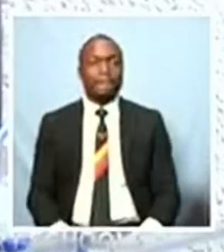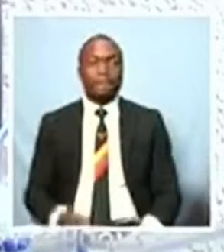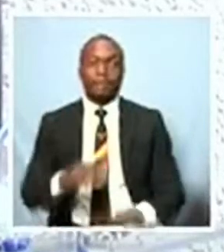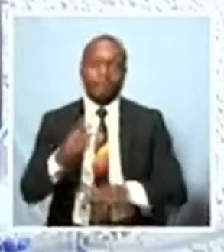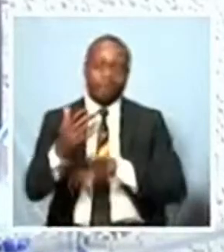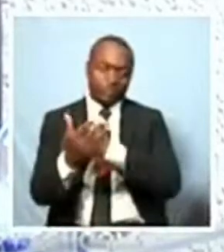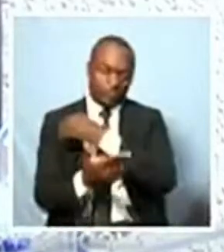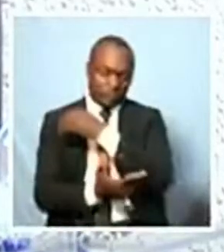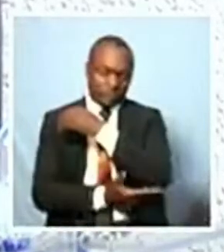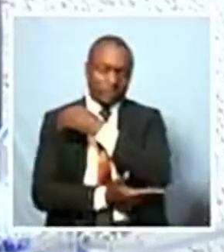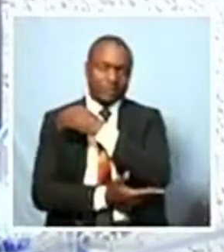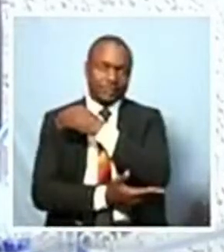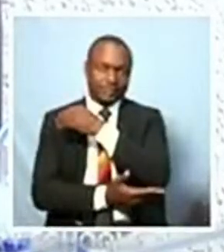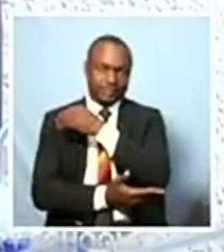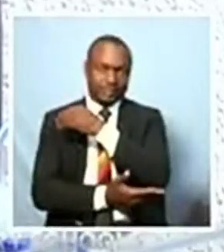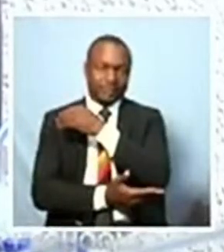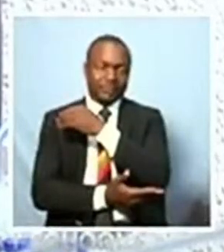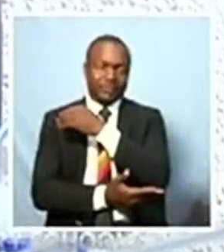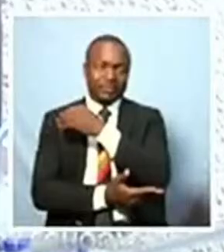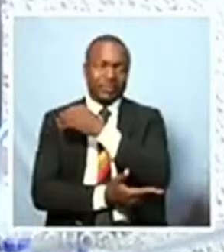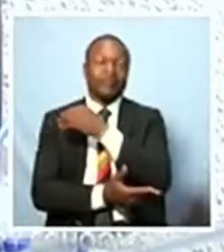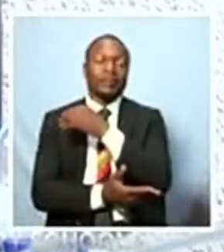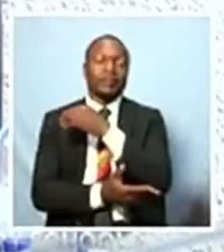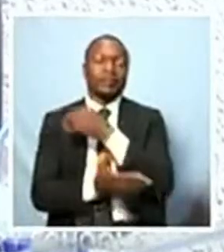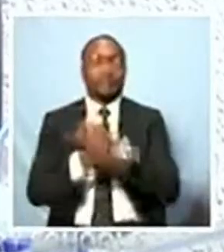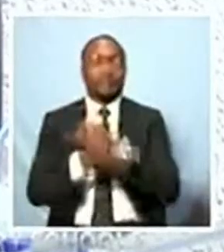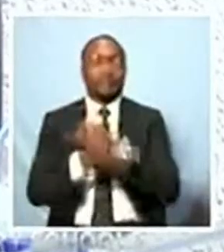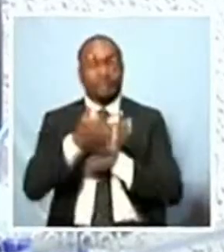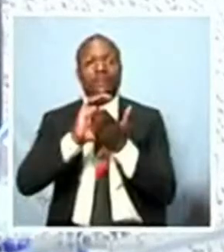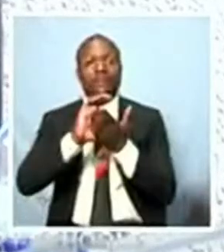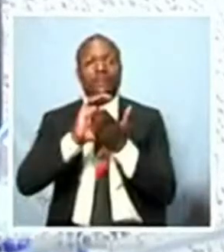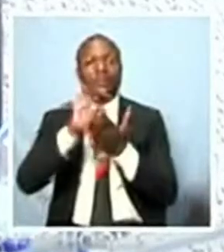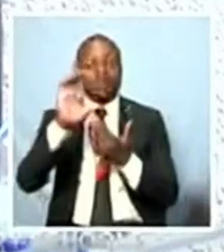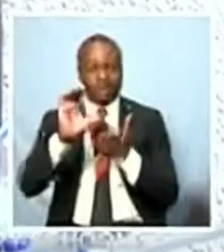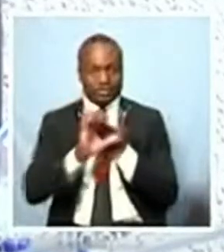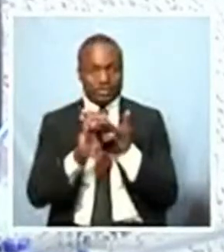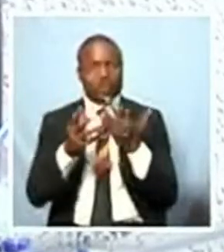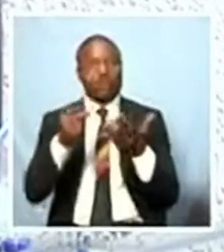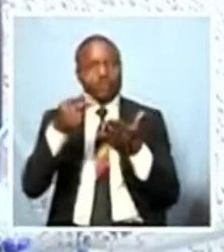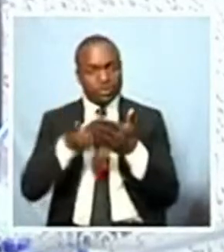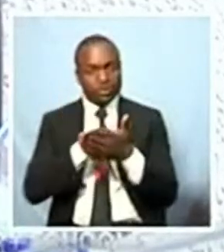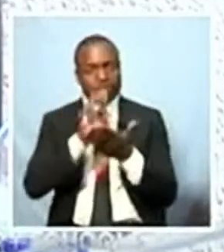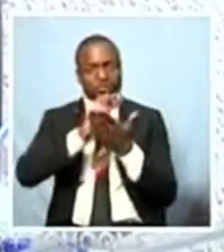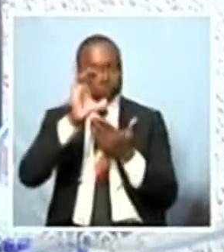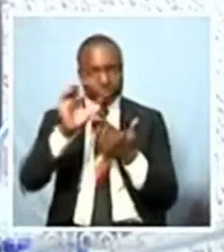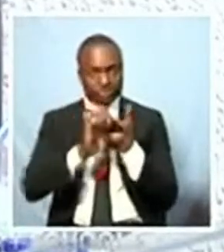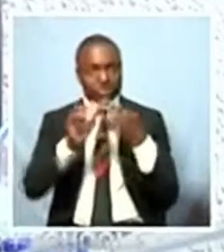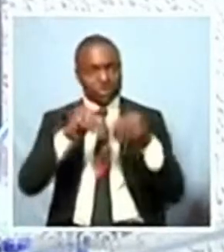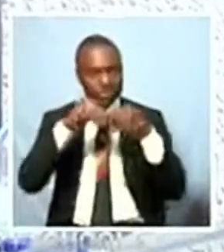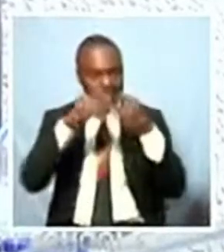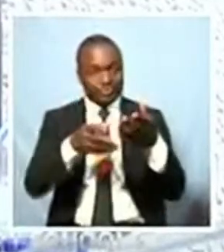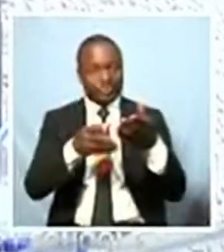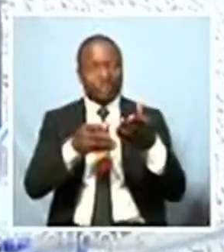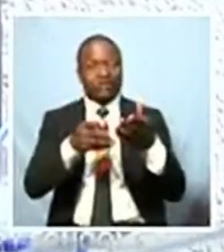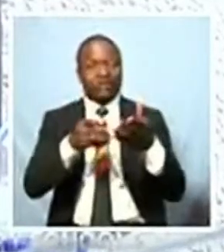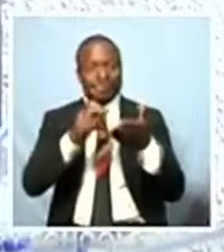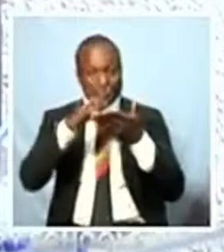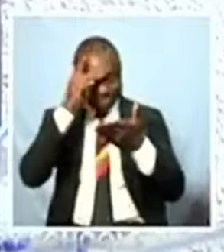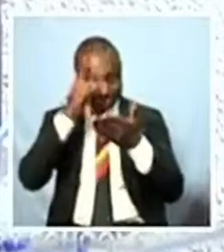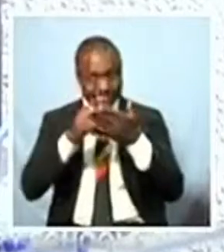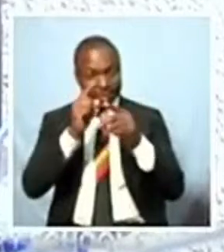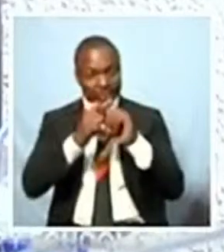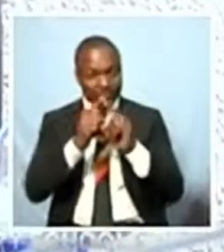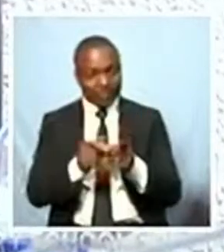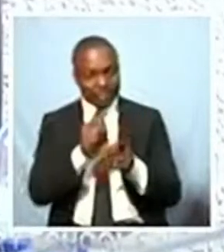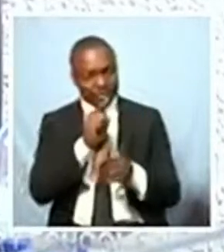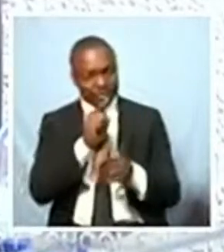the competence-based curriculum in the delivery to our PPUs, yes. But I think you